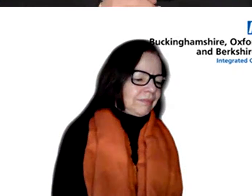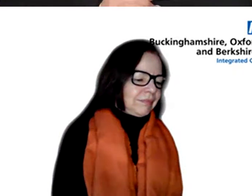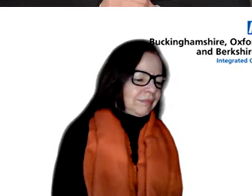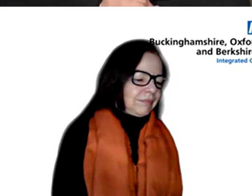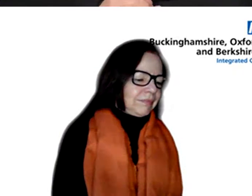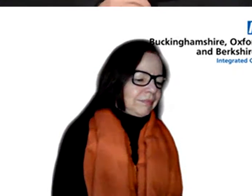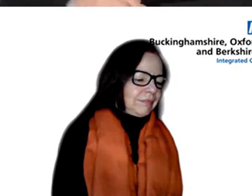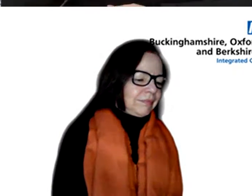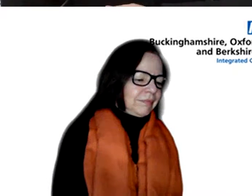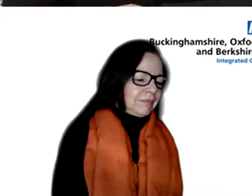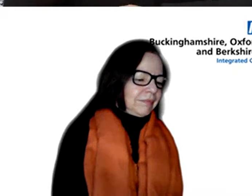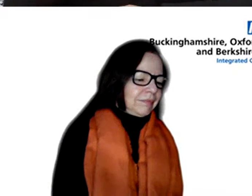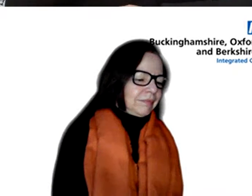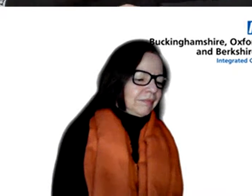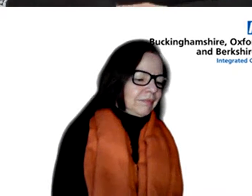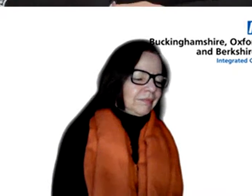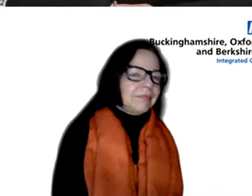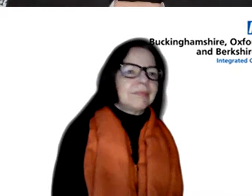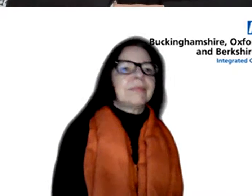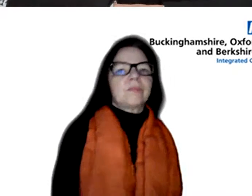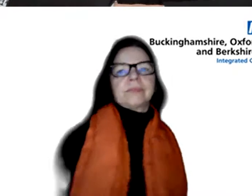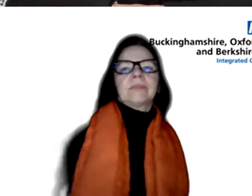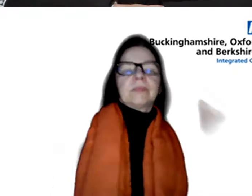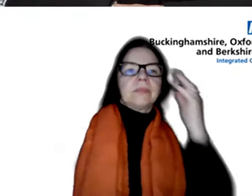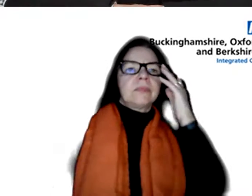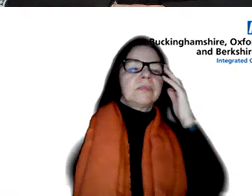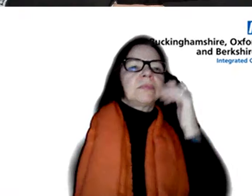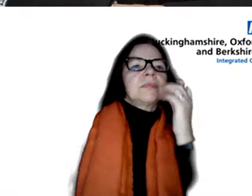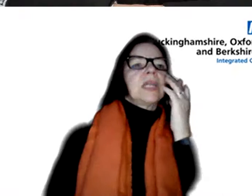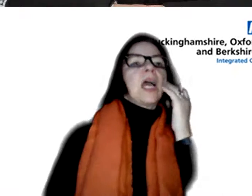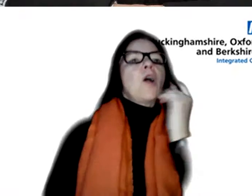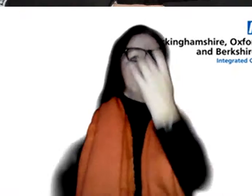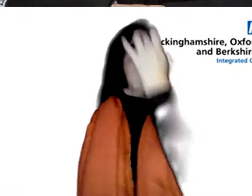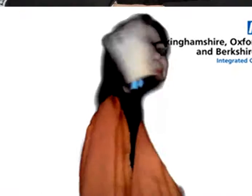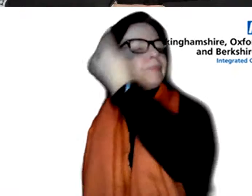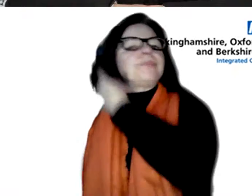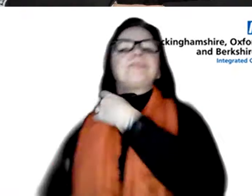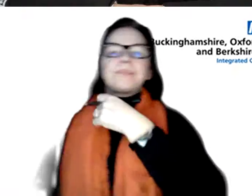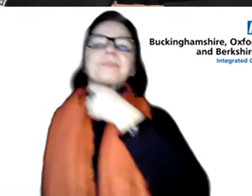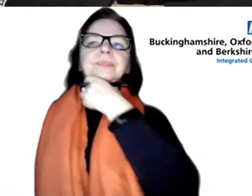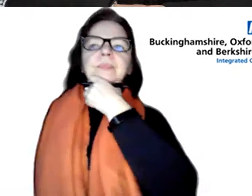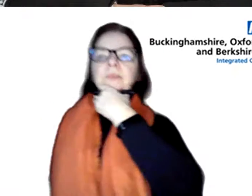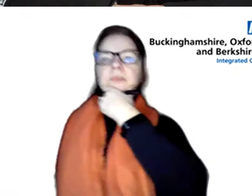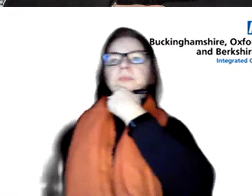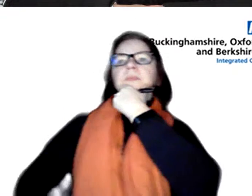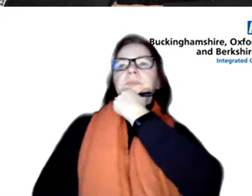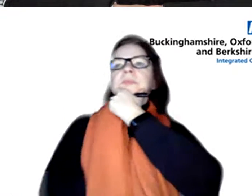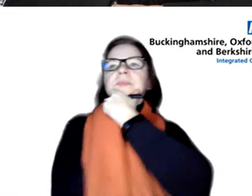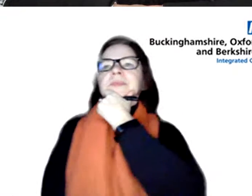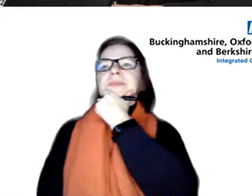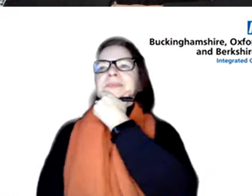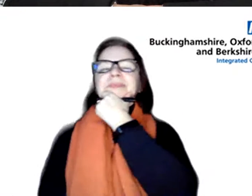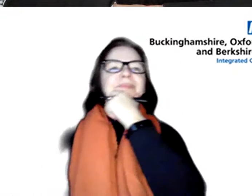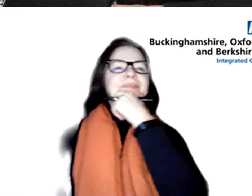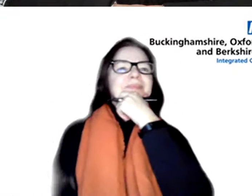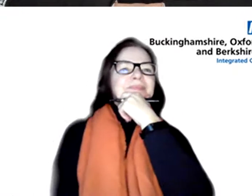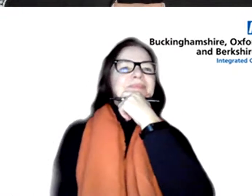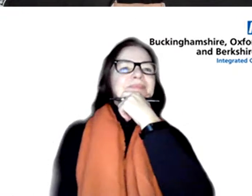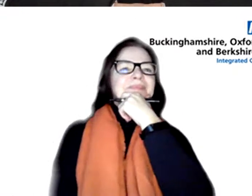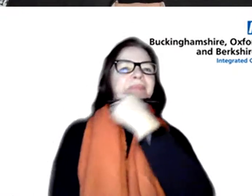or you can't make something work. There's the chat buttons on every single screen, and there's somebody available, one of our actual real life humans in